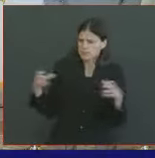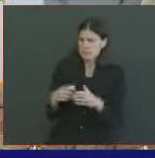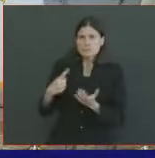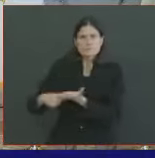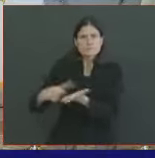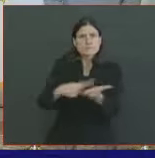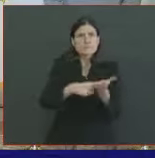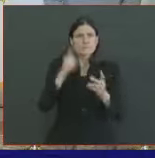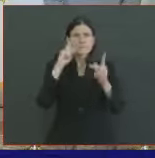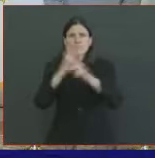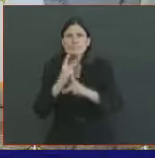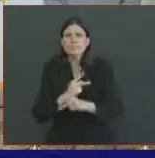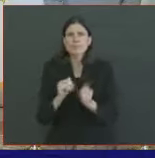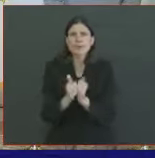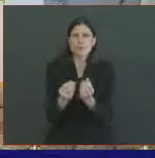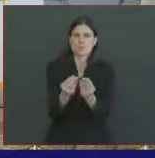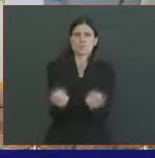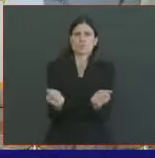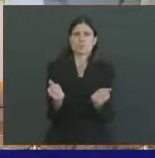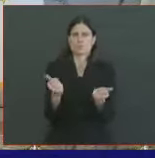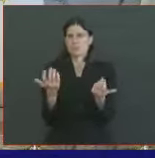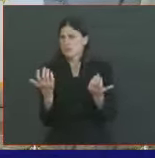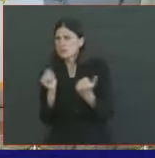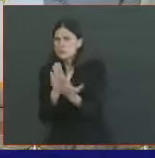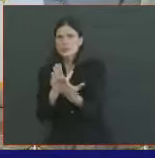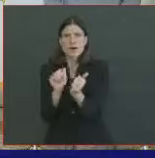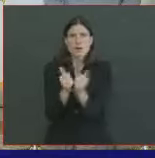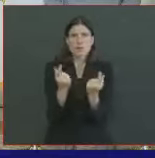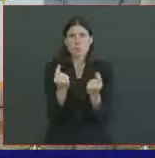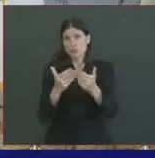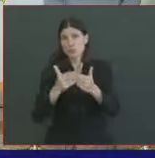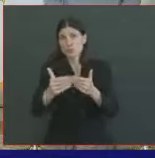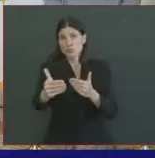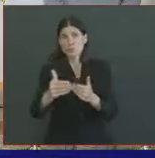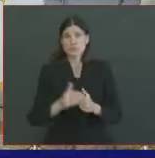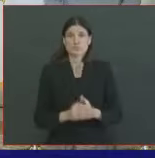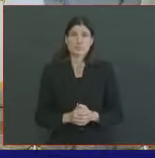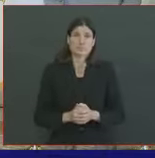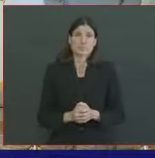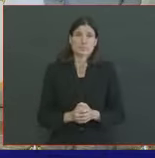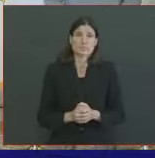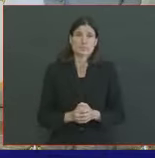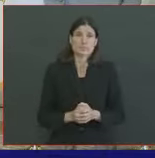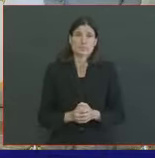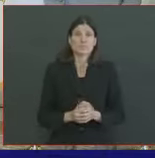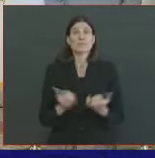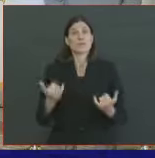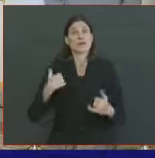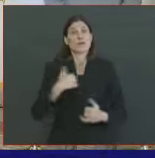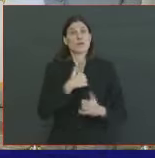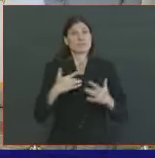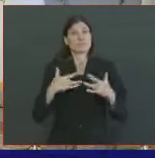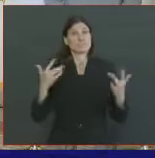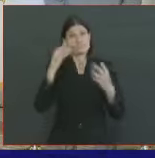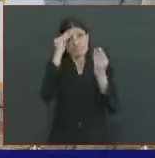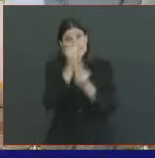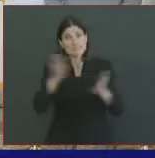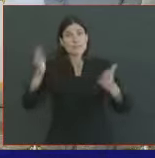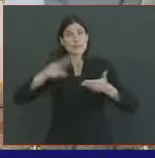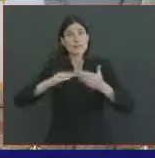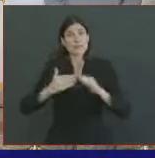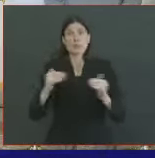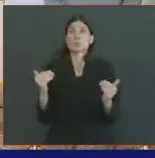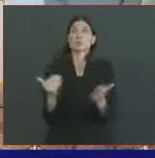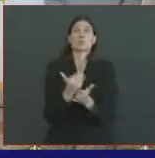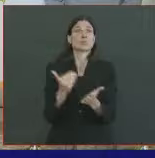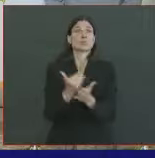that end, I want to make a couple of announcements today. I'm very pleased to announce that we are opening